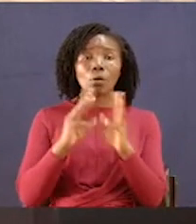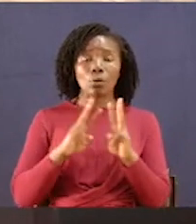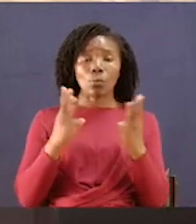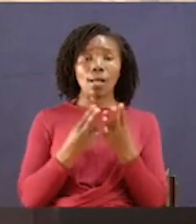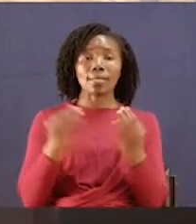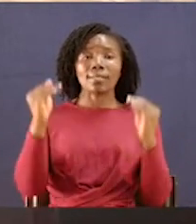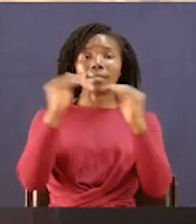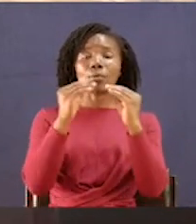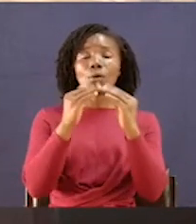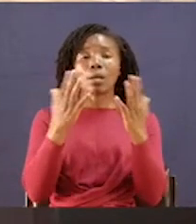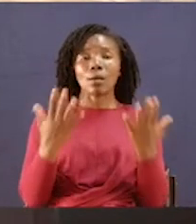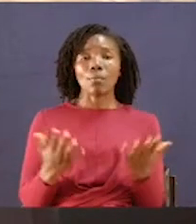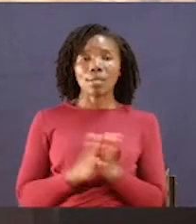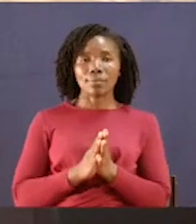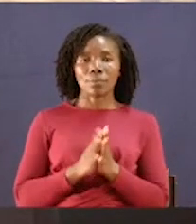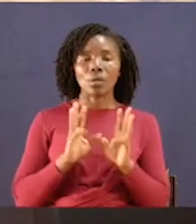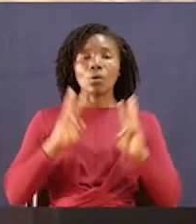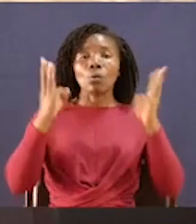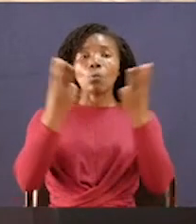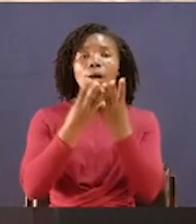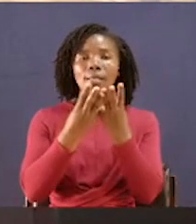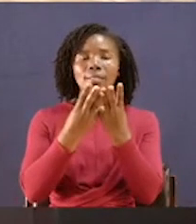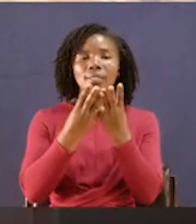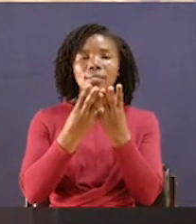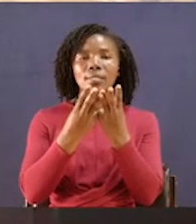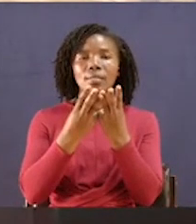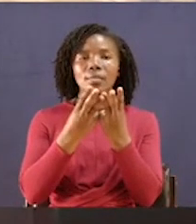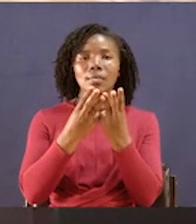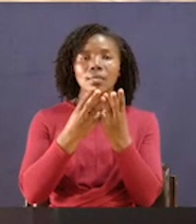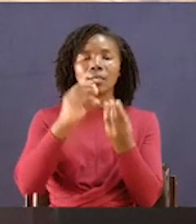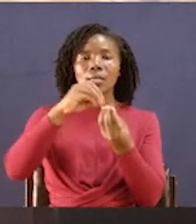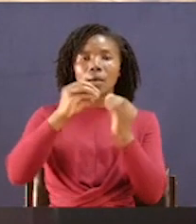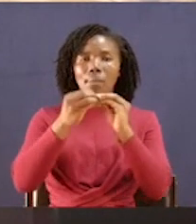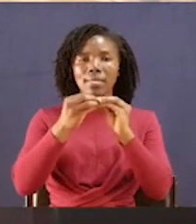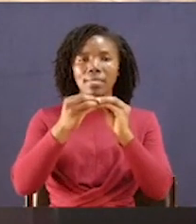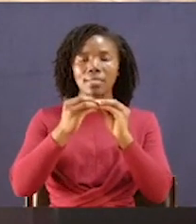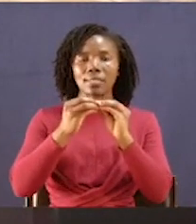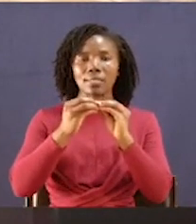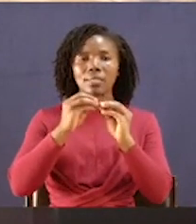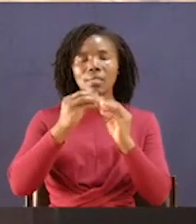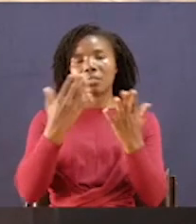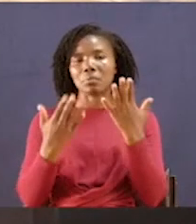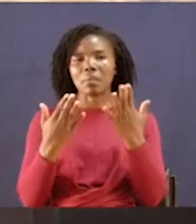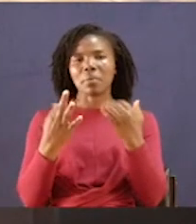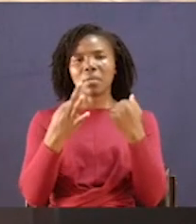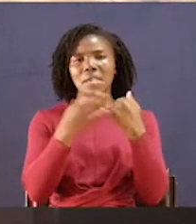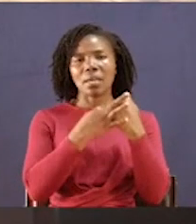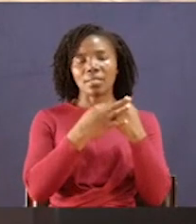Okay. Nobody seems to know. The world population is probably 8.5 or something like